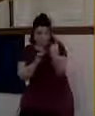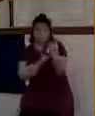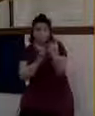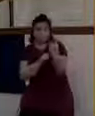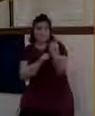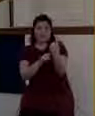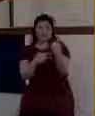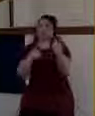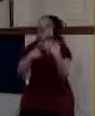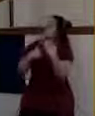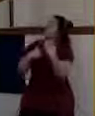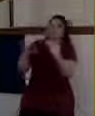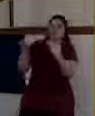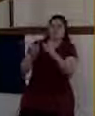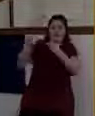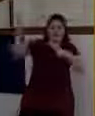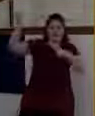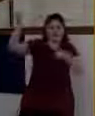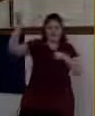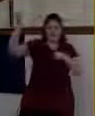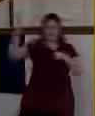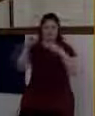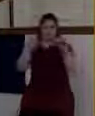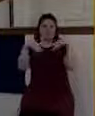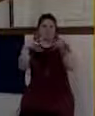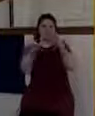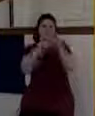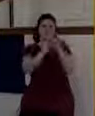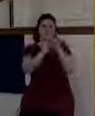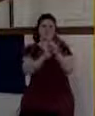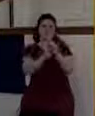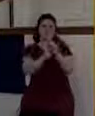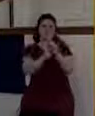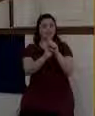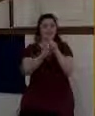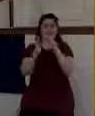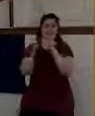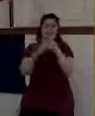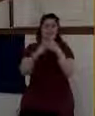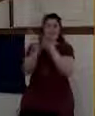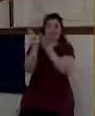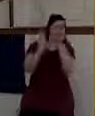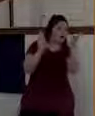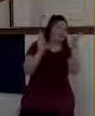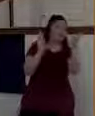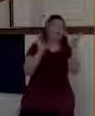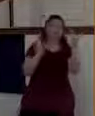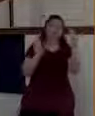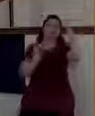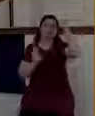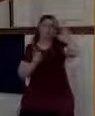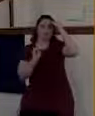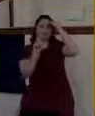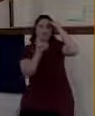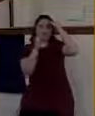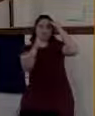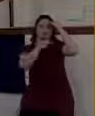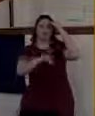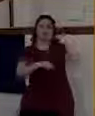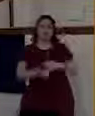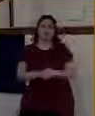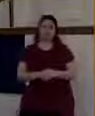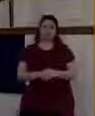speak for me and gives you even a sign, but he leads you away from my word or into false worship, you know that that is not a prophet